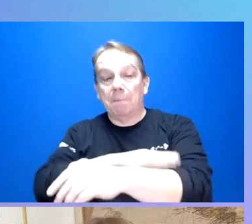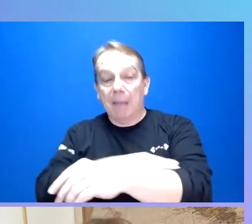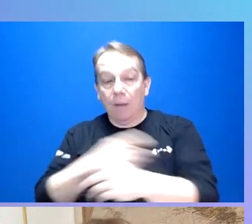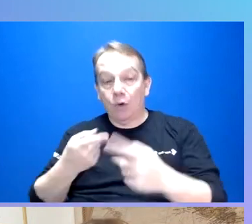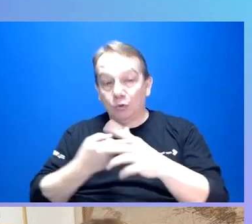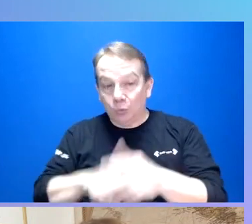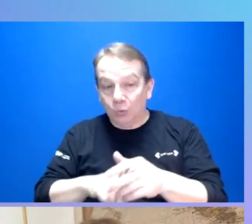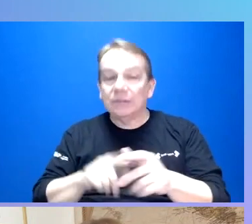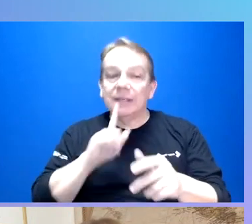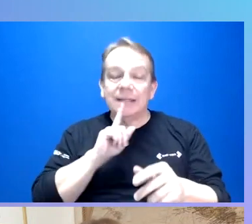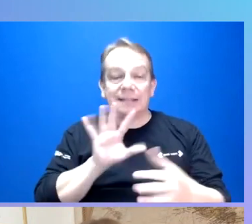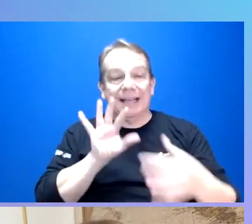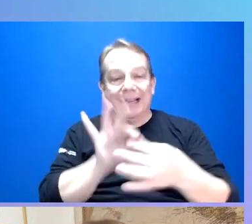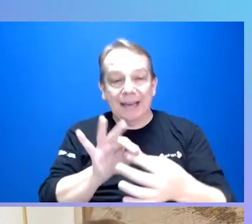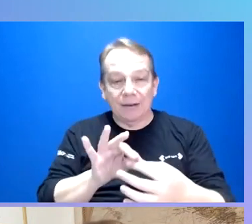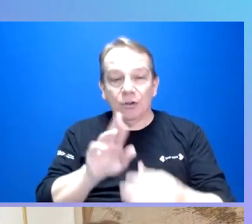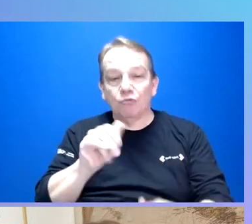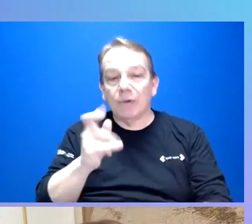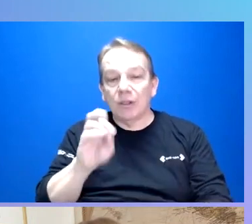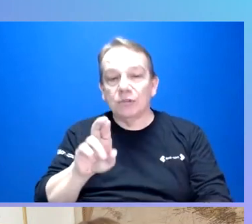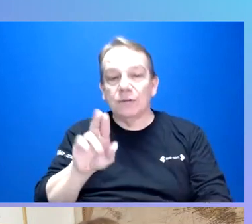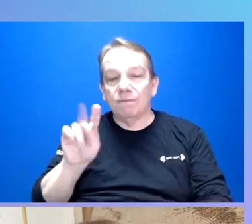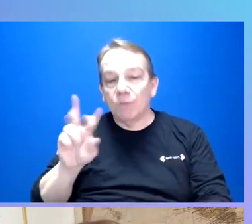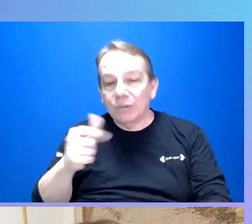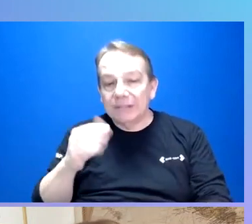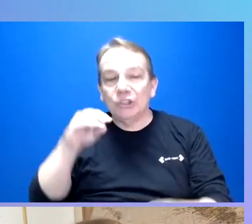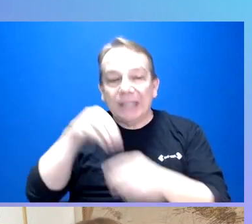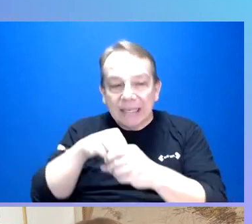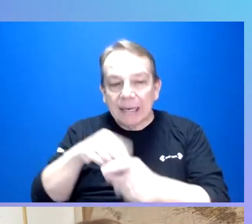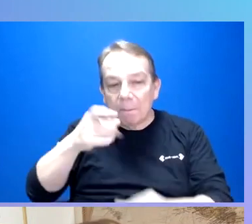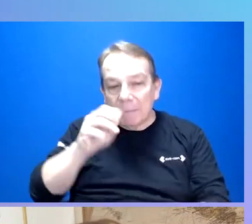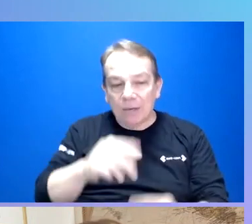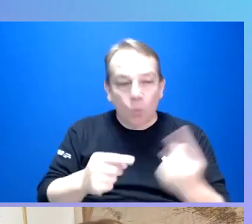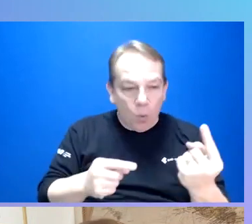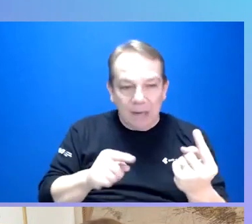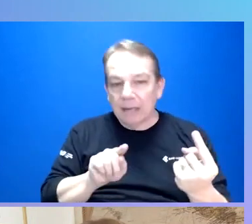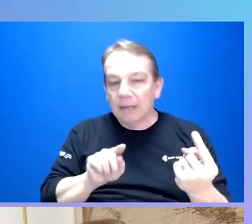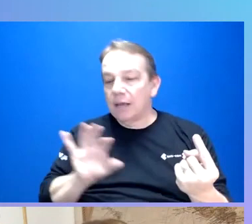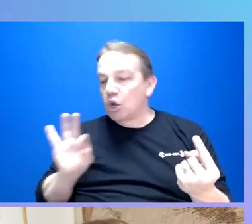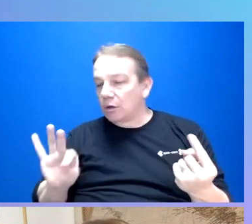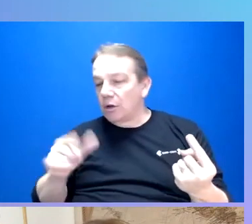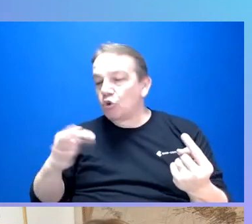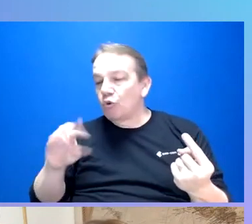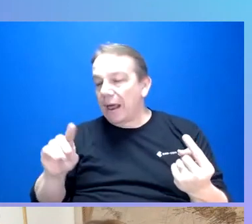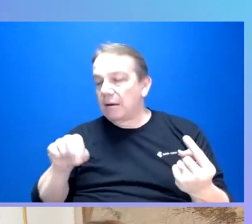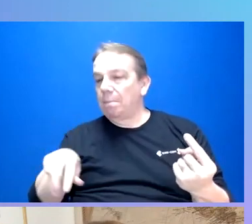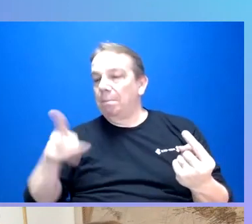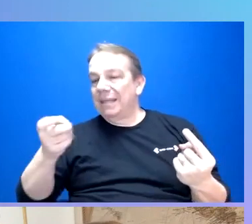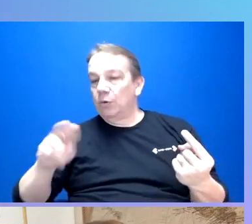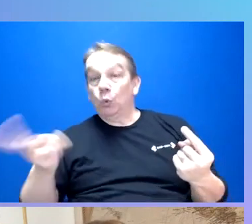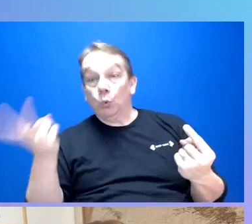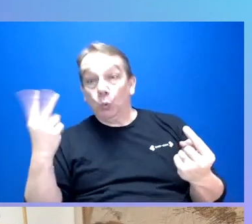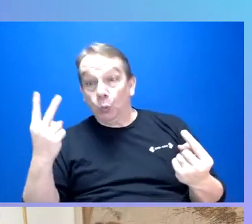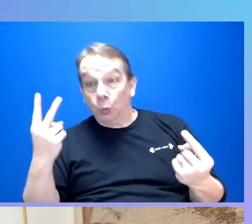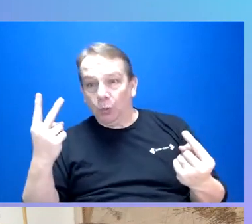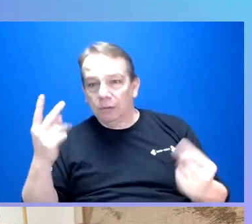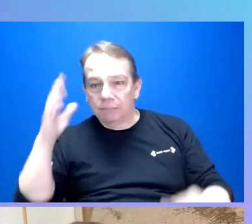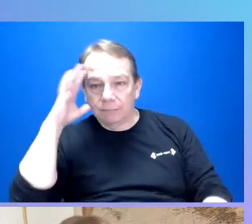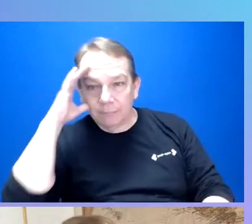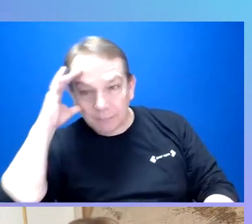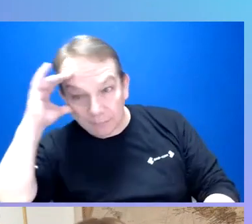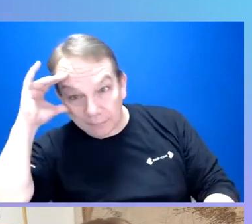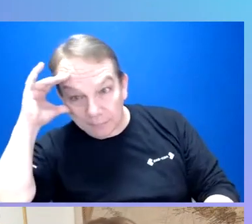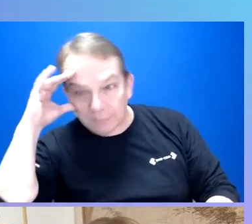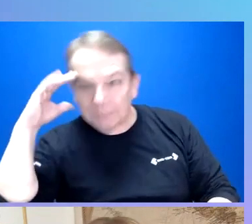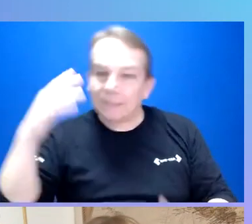to the regulator's voltage in pin 1 and ground pin 2. Woo! So